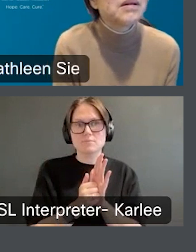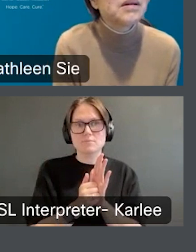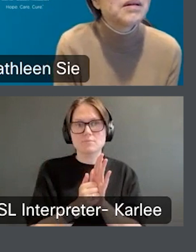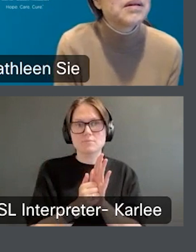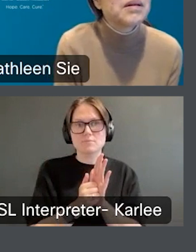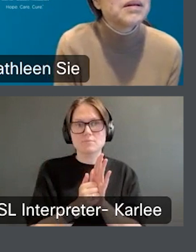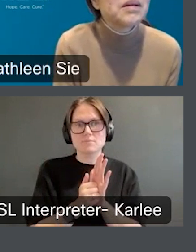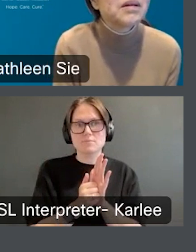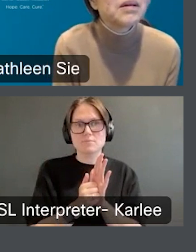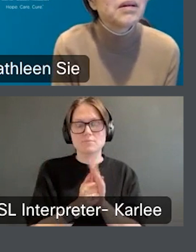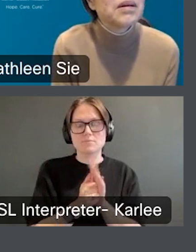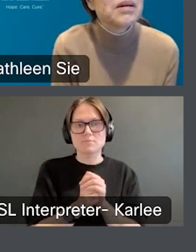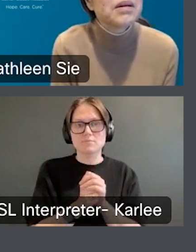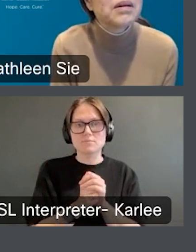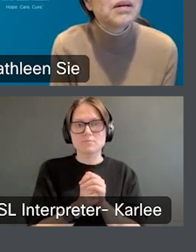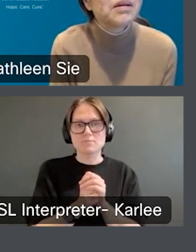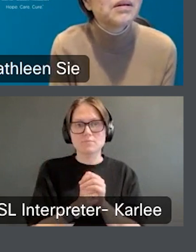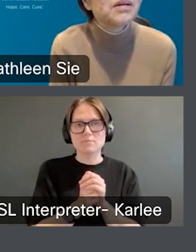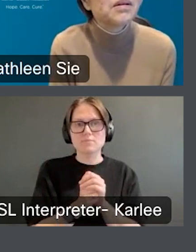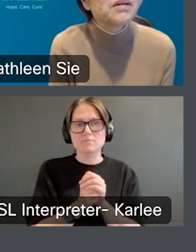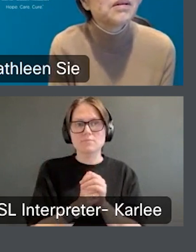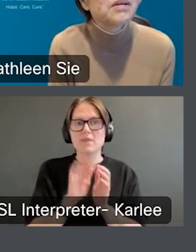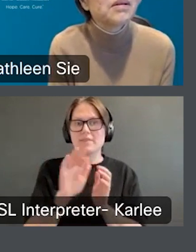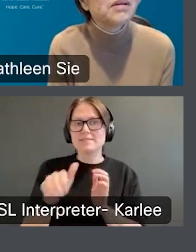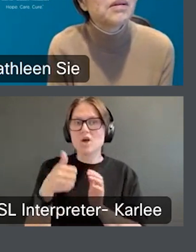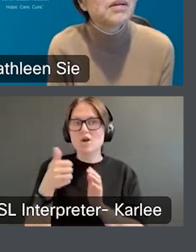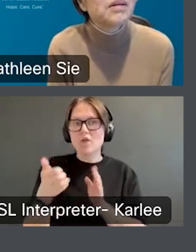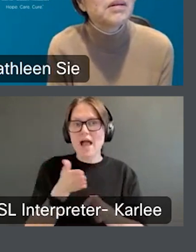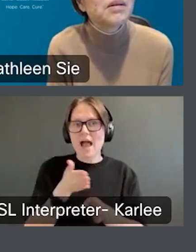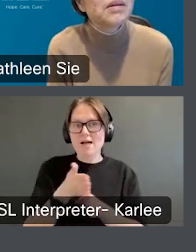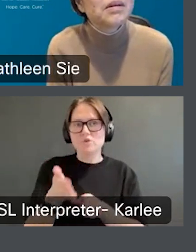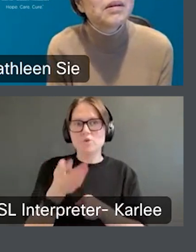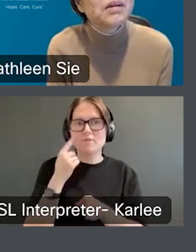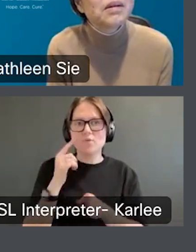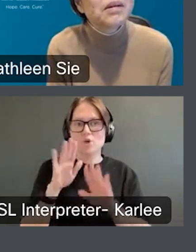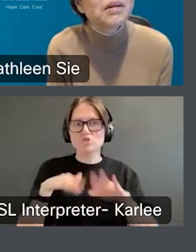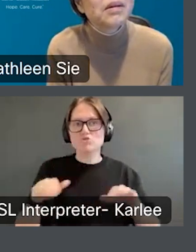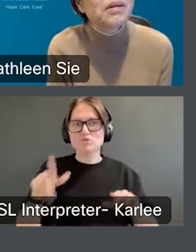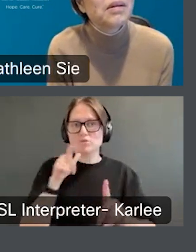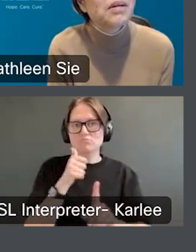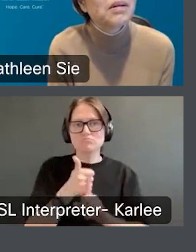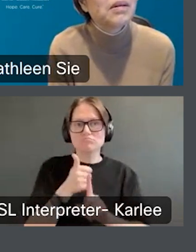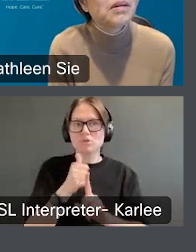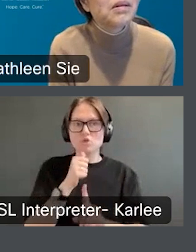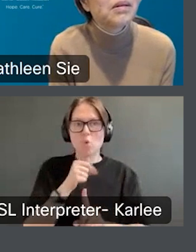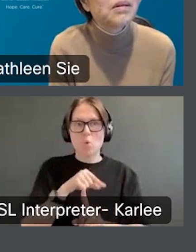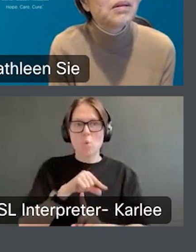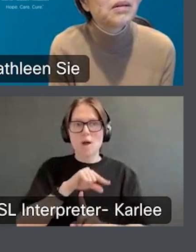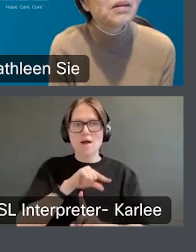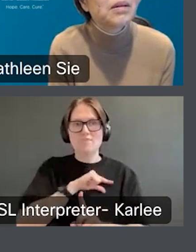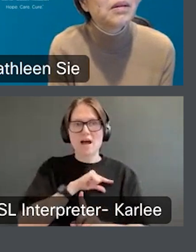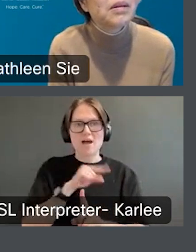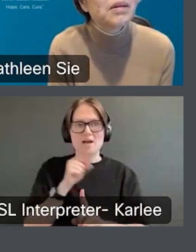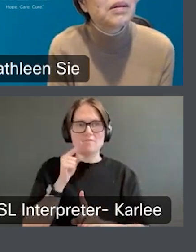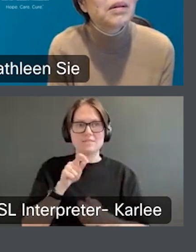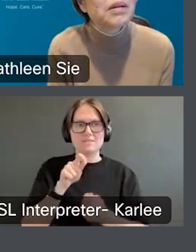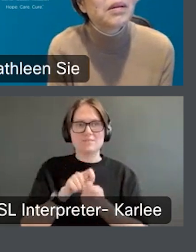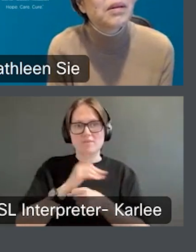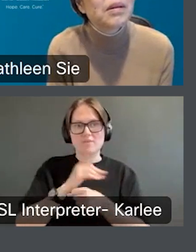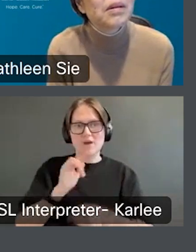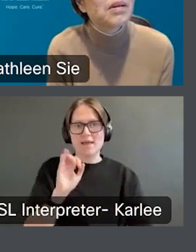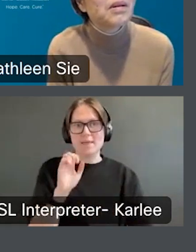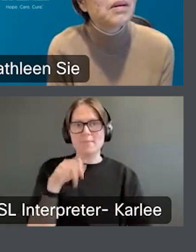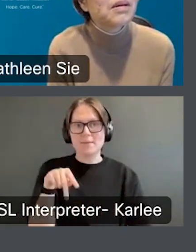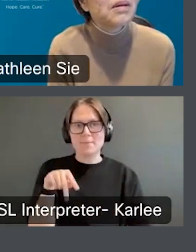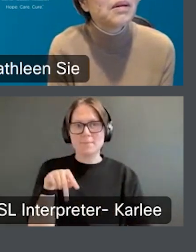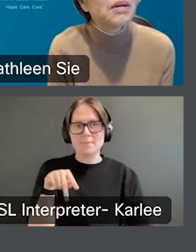It's another avenue for children who don't qualify in a particular school district for an IEP, and you